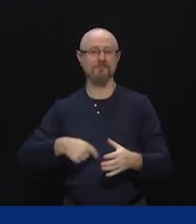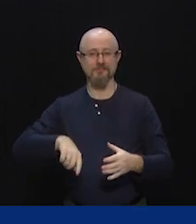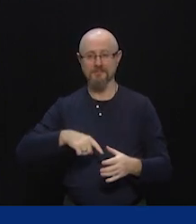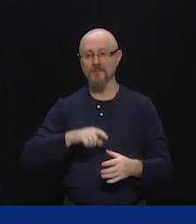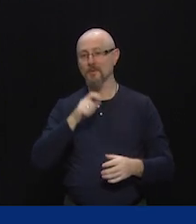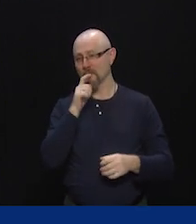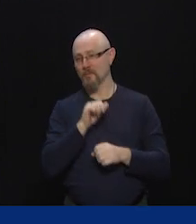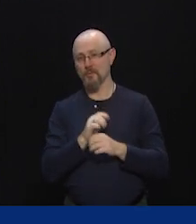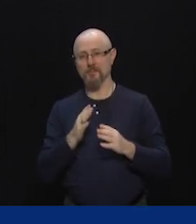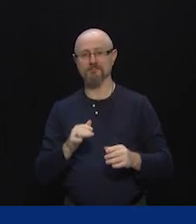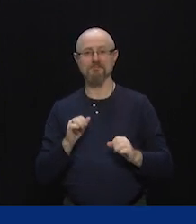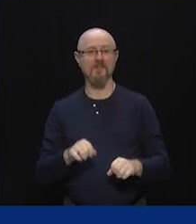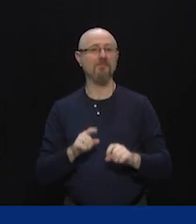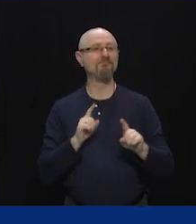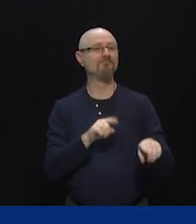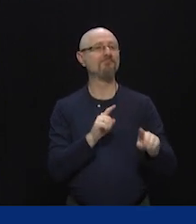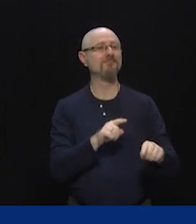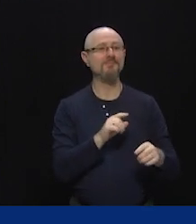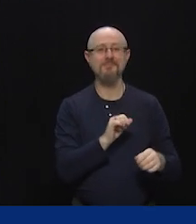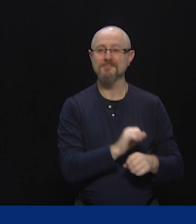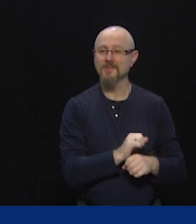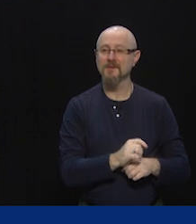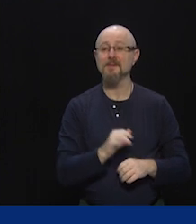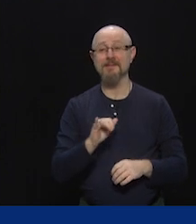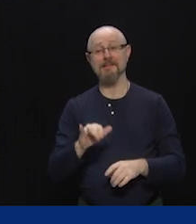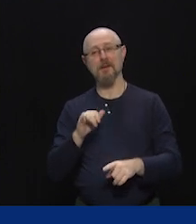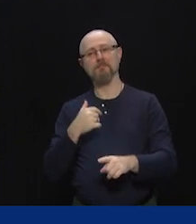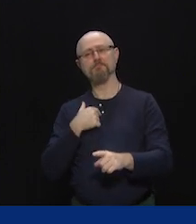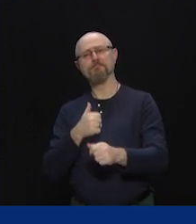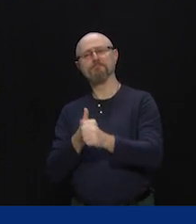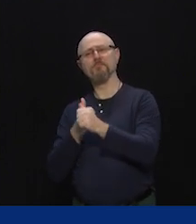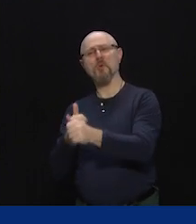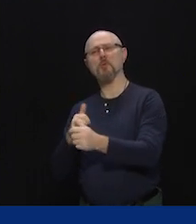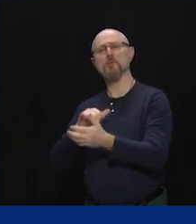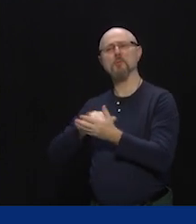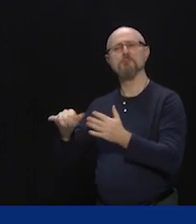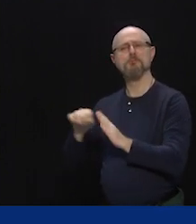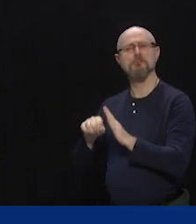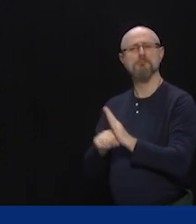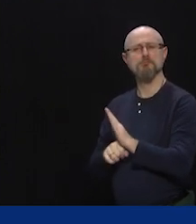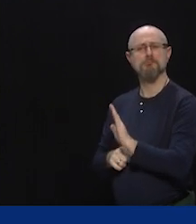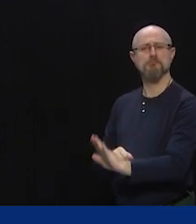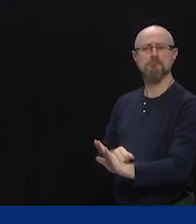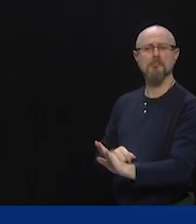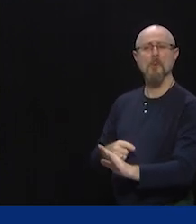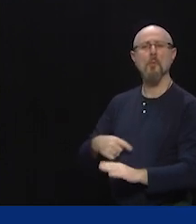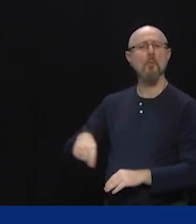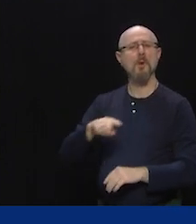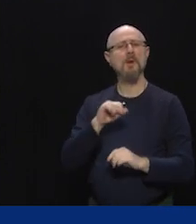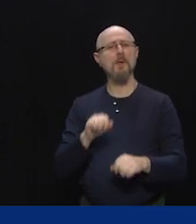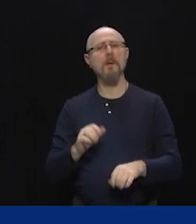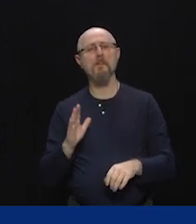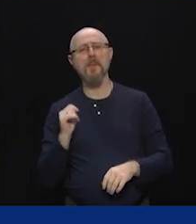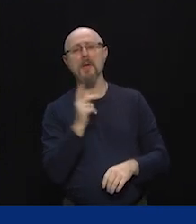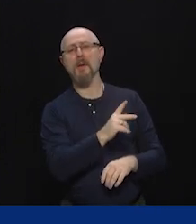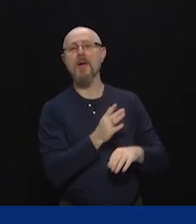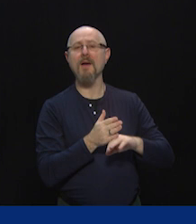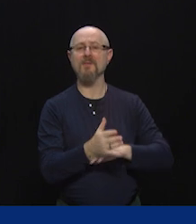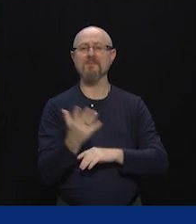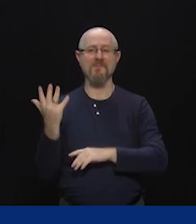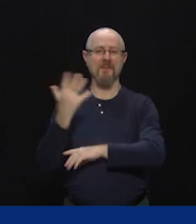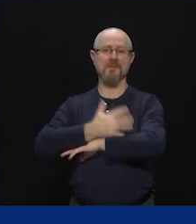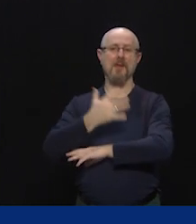capacity. That is currently going on in New York State. We allow people to return to work after 5 days of